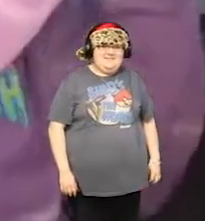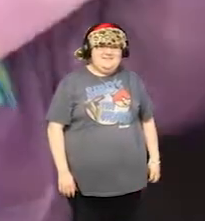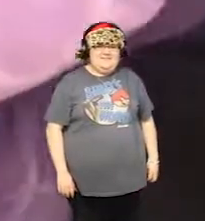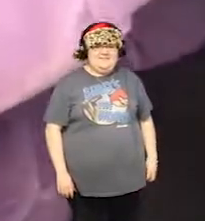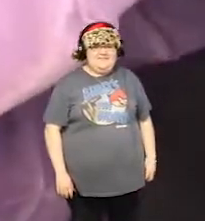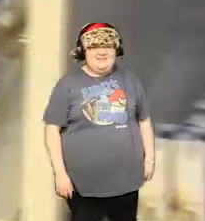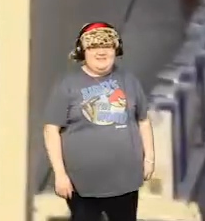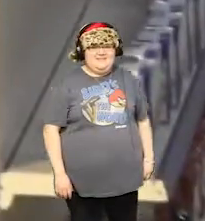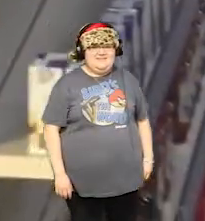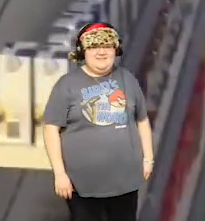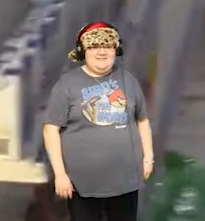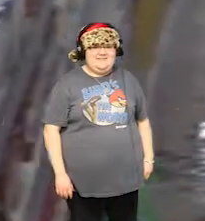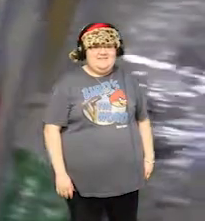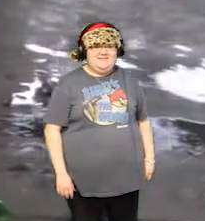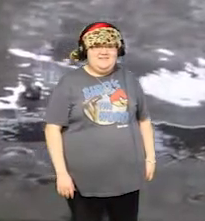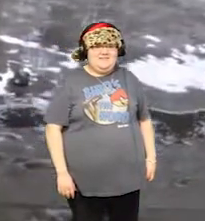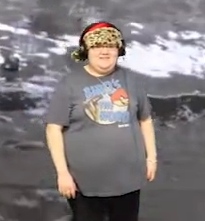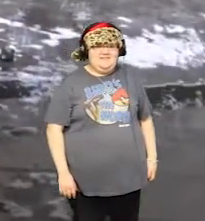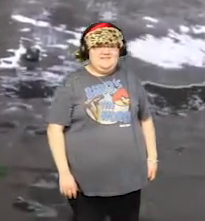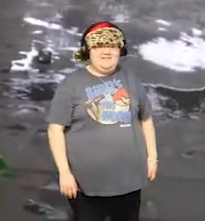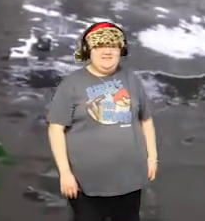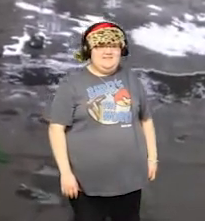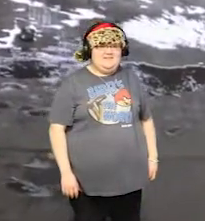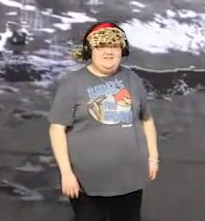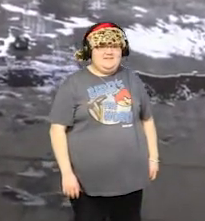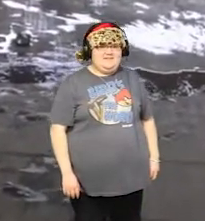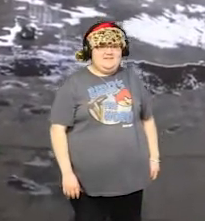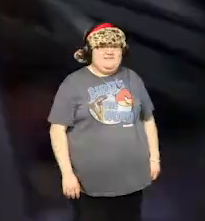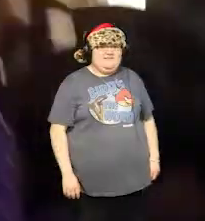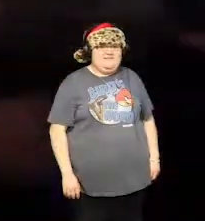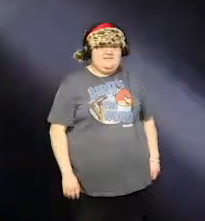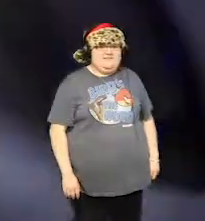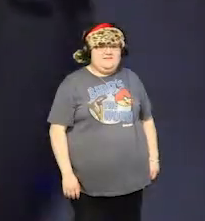Top shelf. Axel, he's up there.